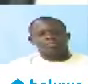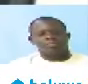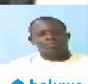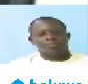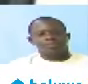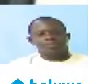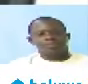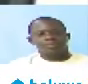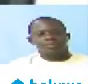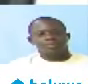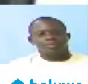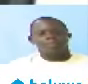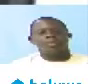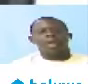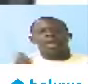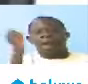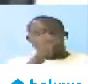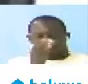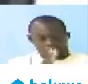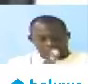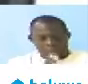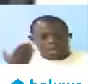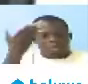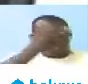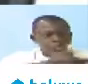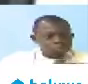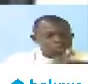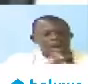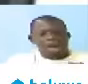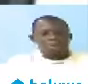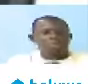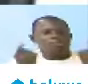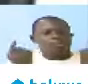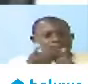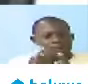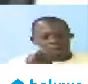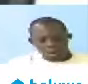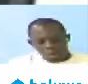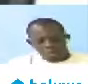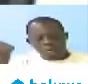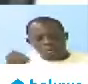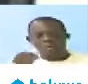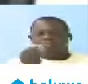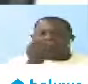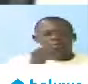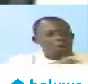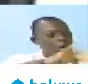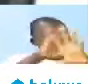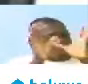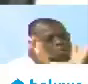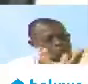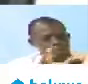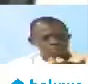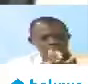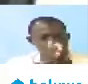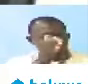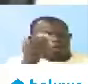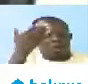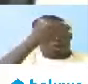Domoro everything big at Tambanija. Because that was the main border where our arms, ammunition, food, it all passes through that